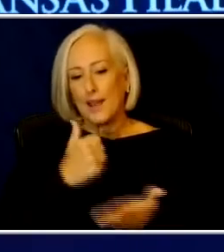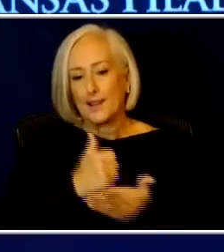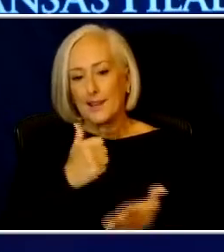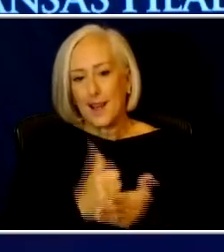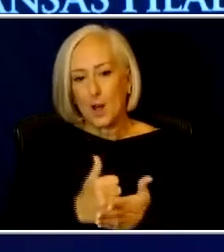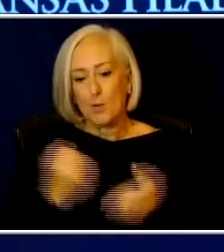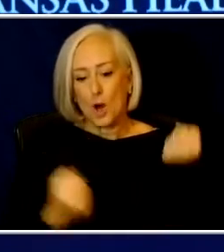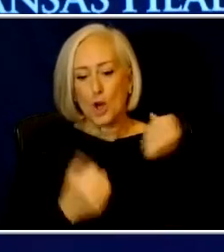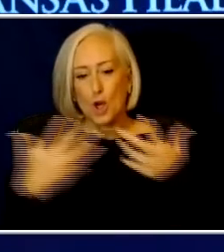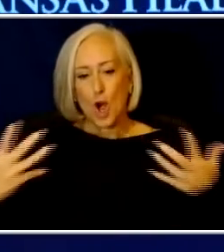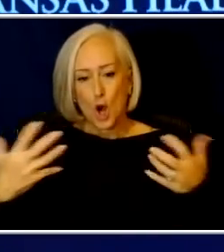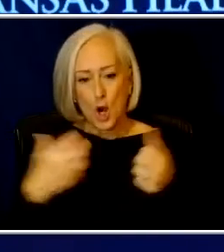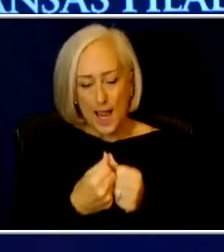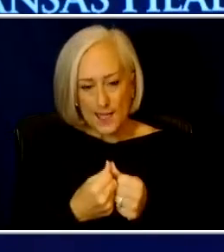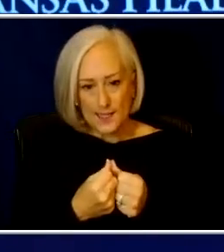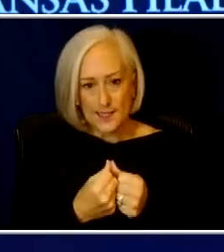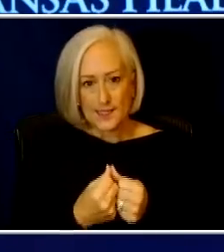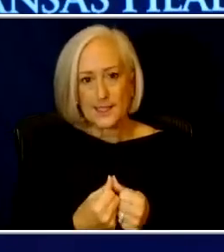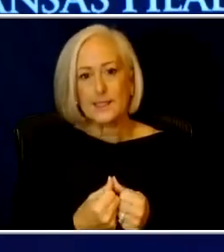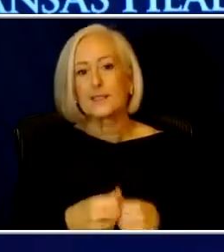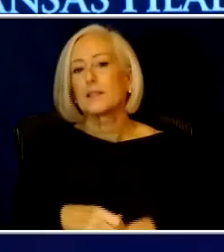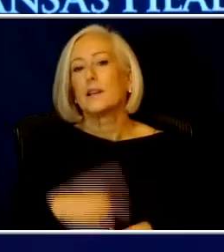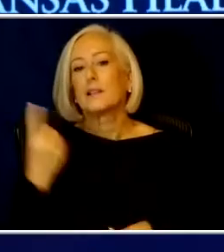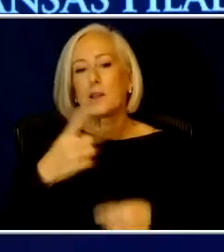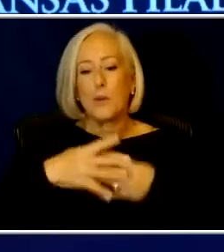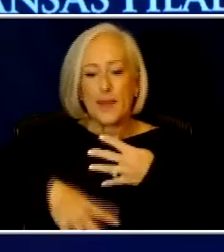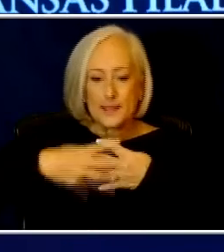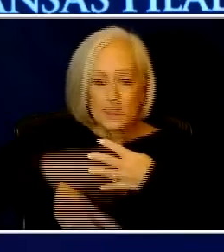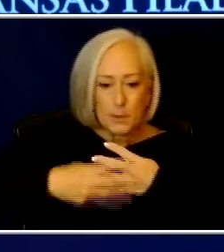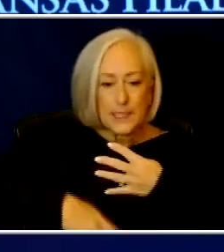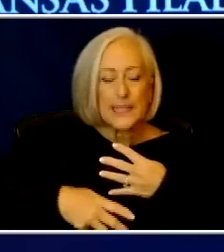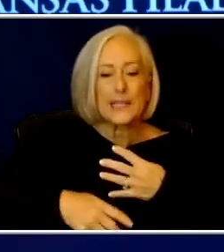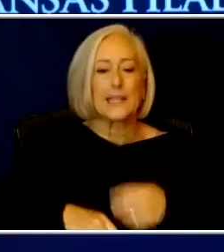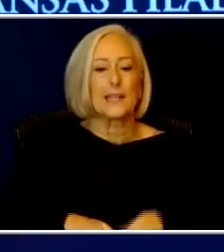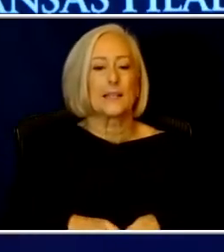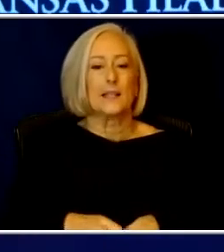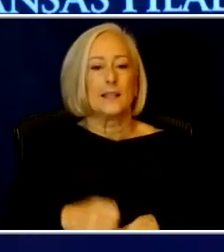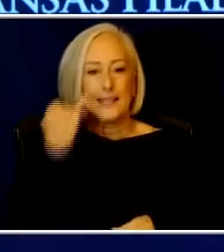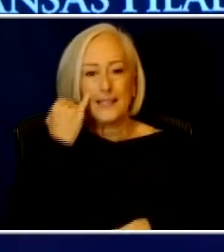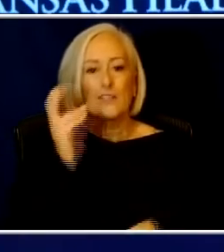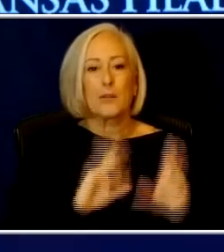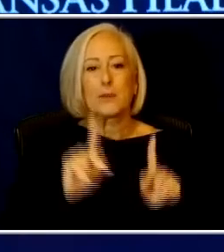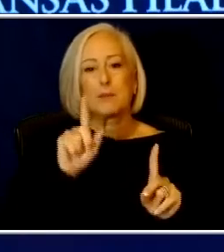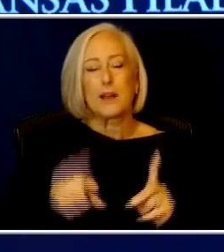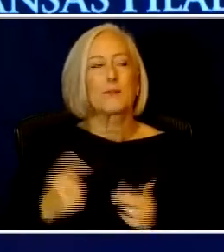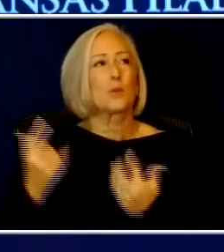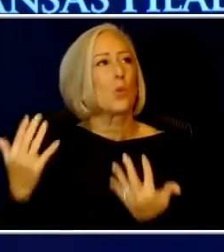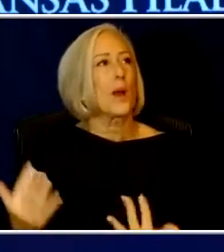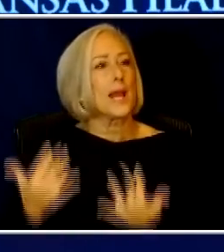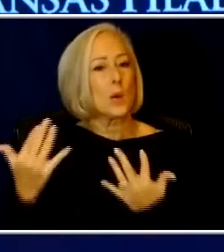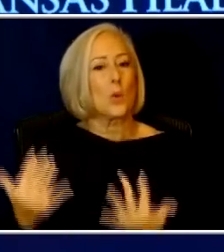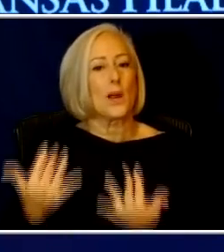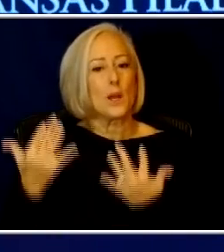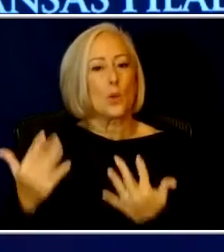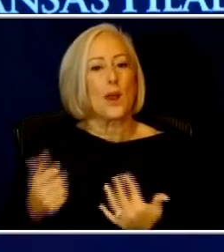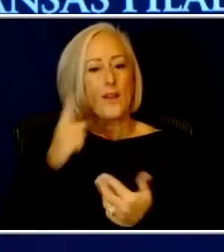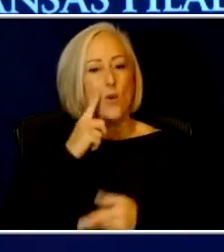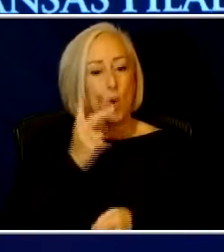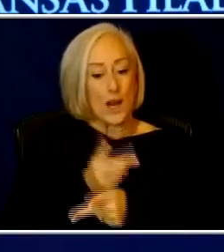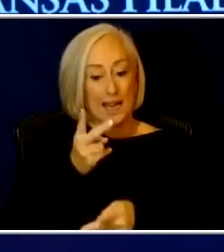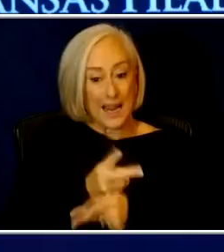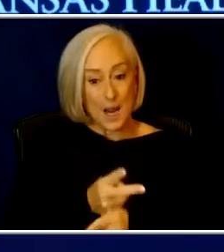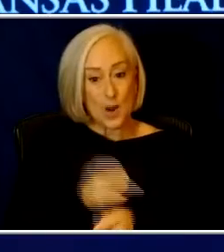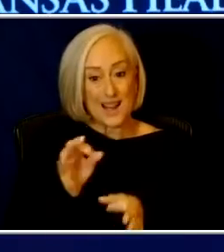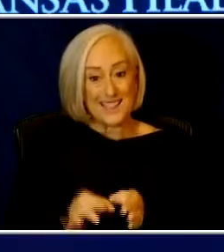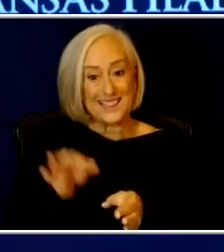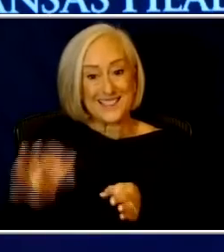fast as you want, or somebody who's bleeding. When people have to wait and they delay, then what we know is that outcomes are